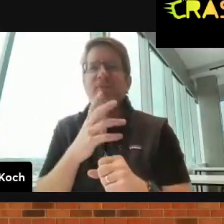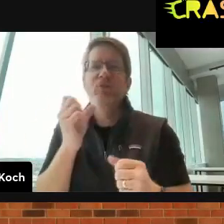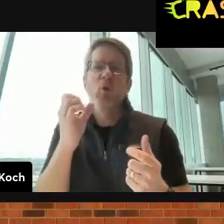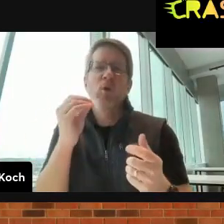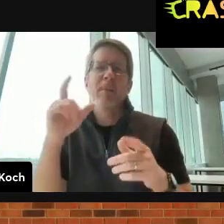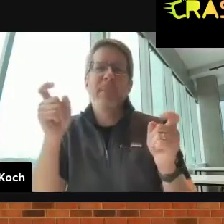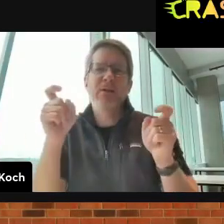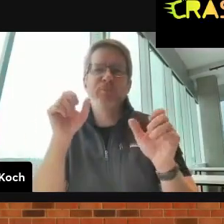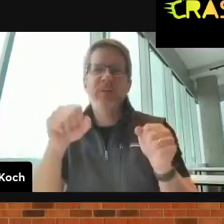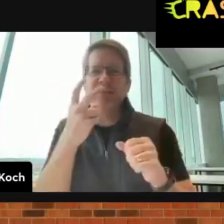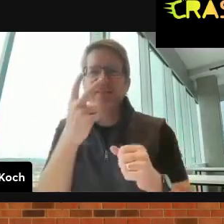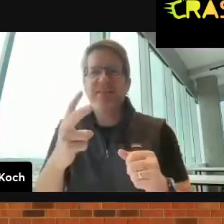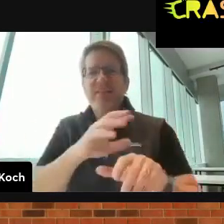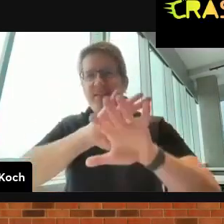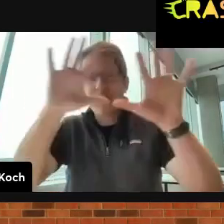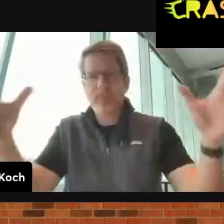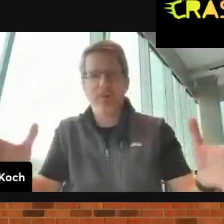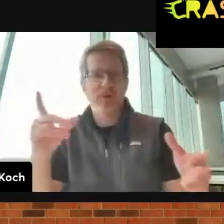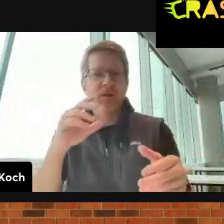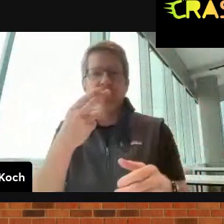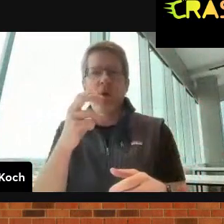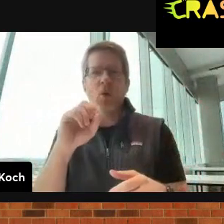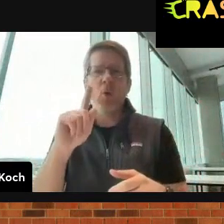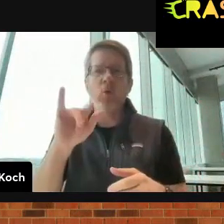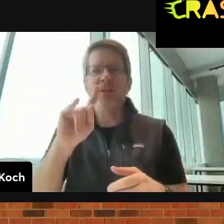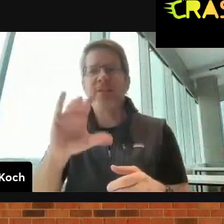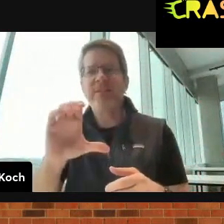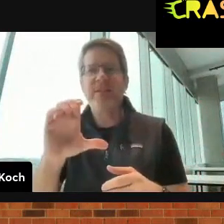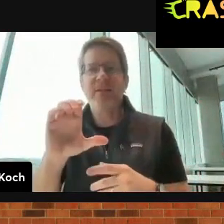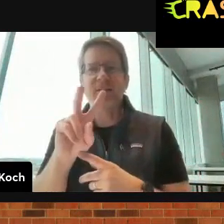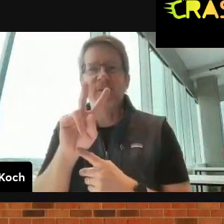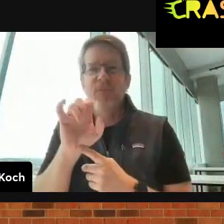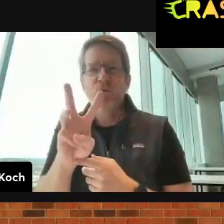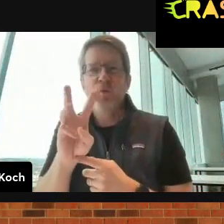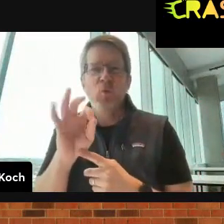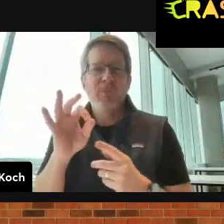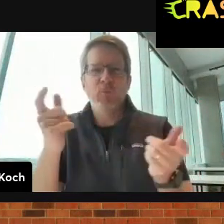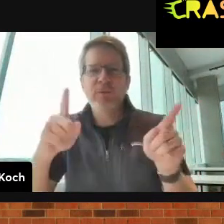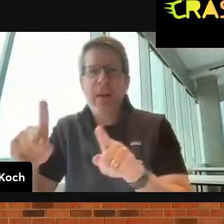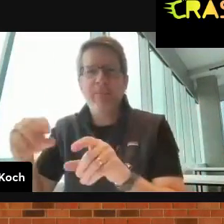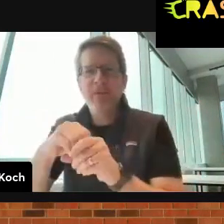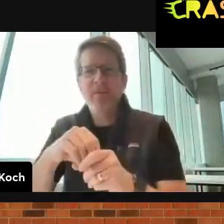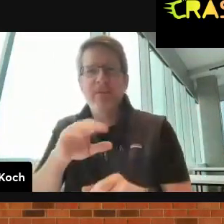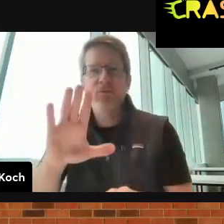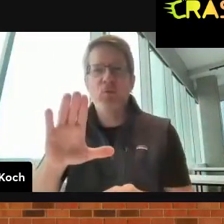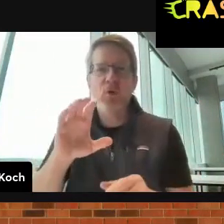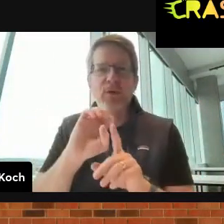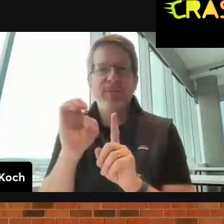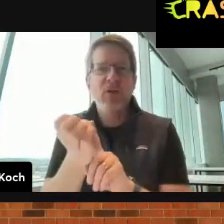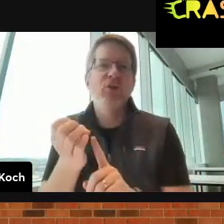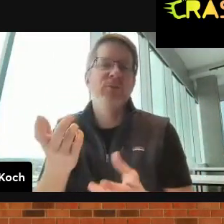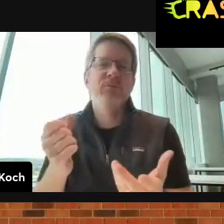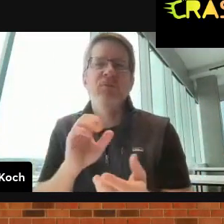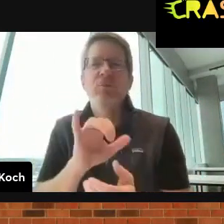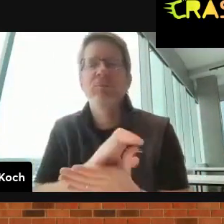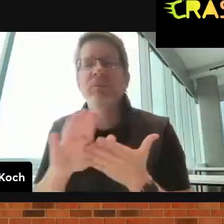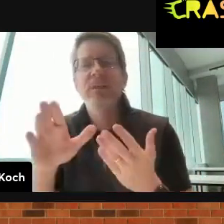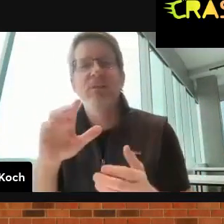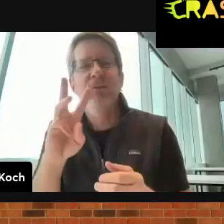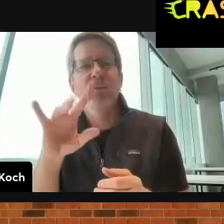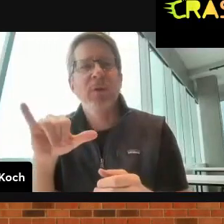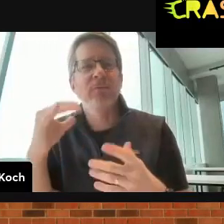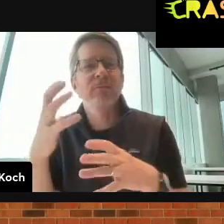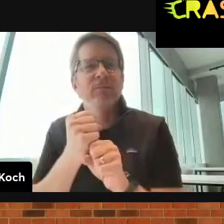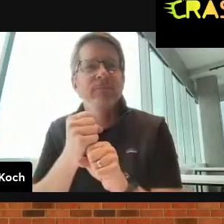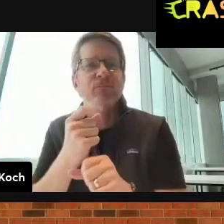Yeah, that's great. No, thank you for that. It's nice that management can see holistic views of what's happening in your environment.